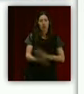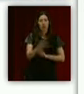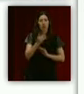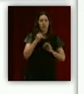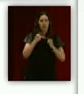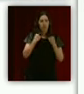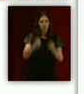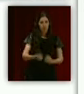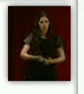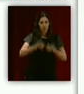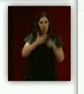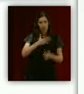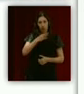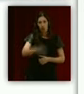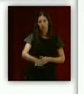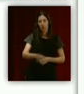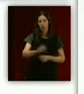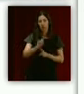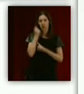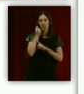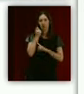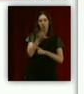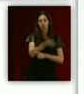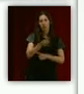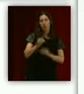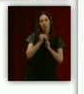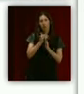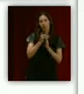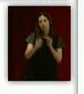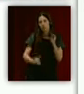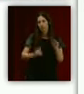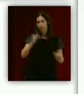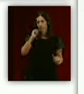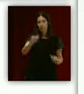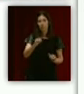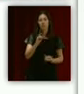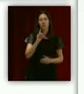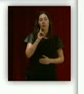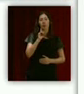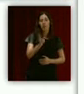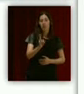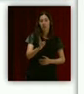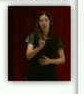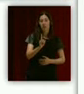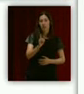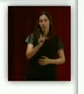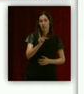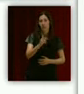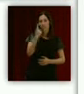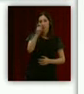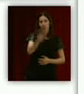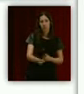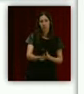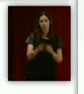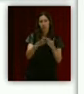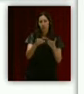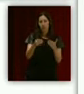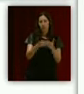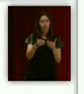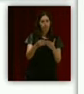accuracy. Possibly we would need a further calibration session with a more robust approach to